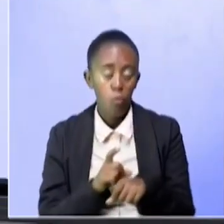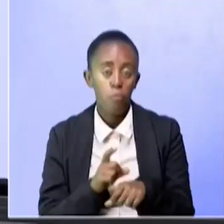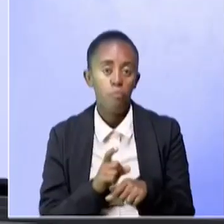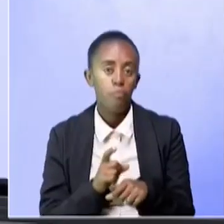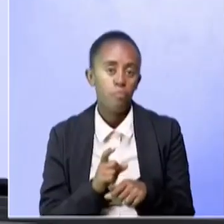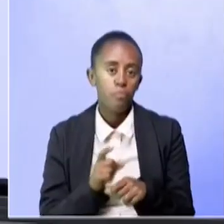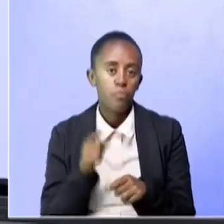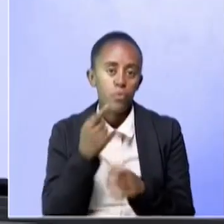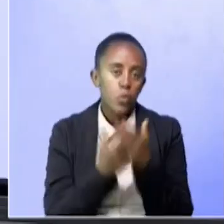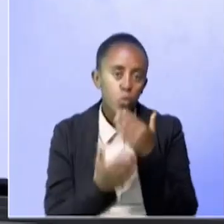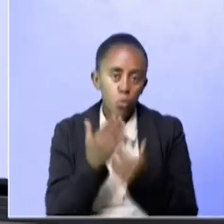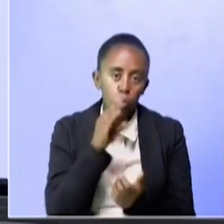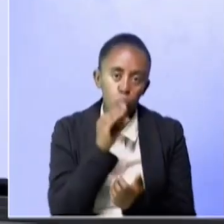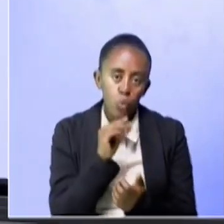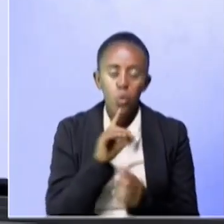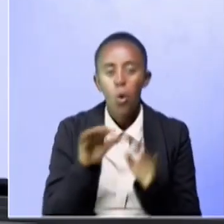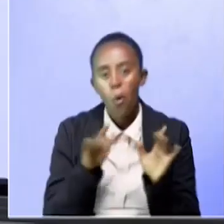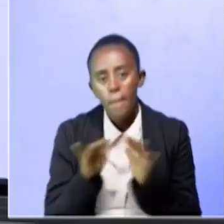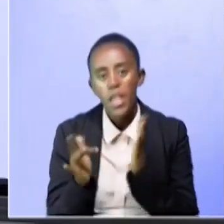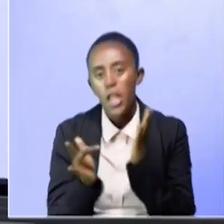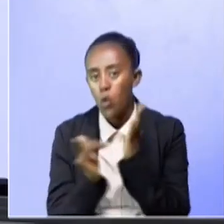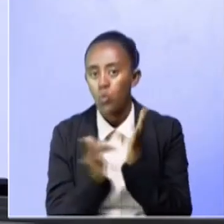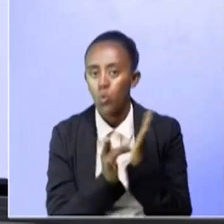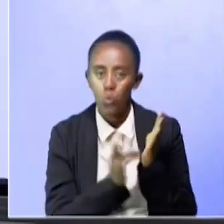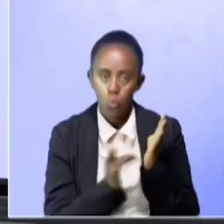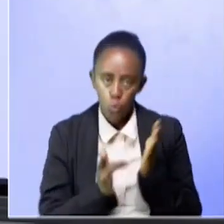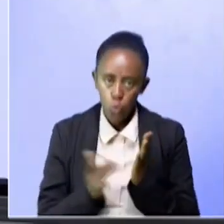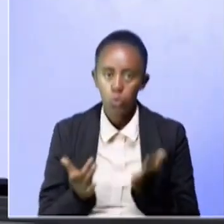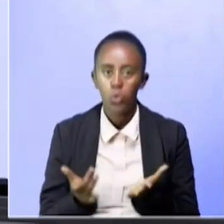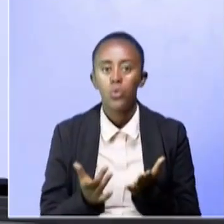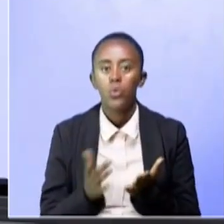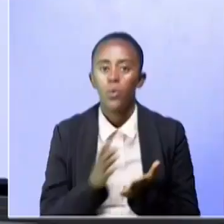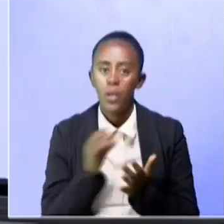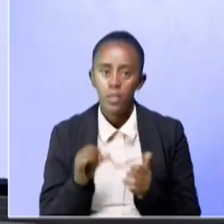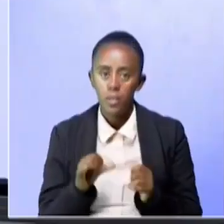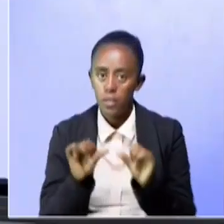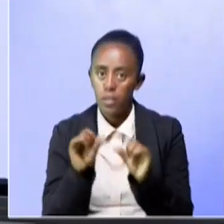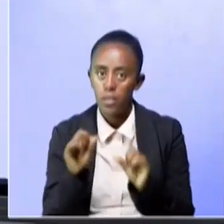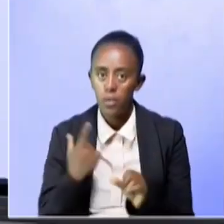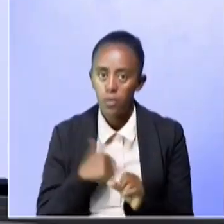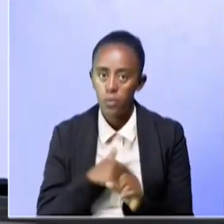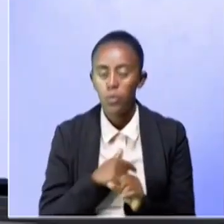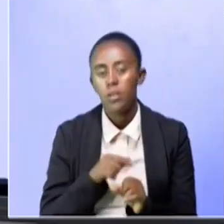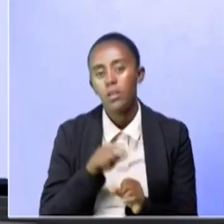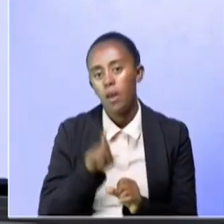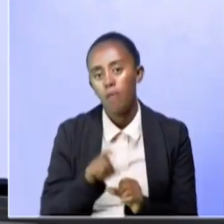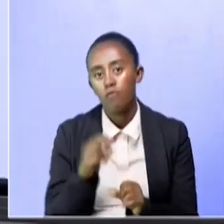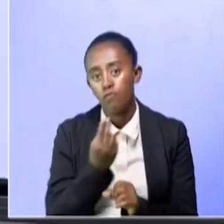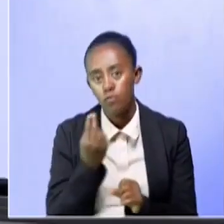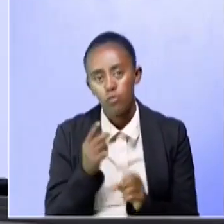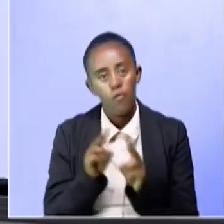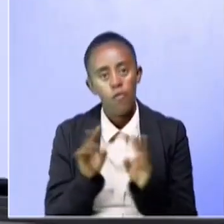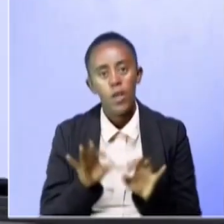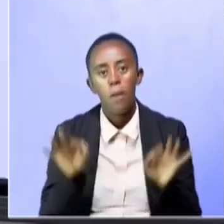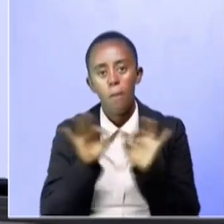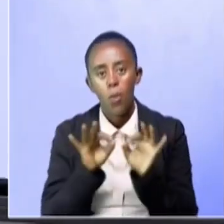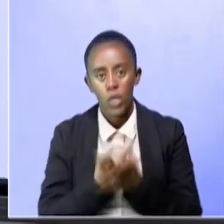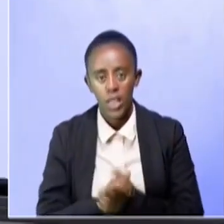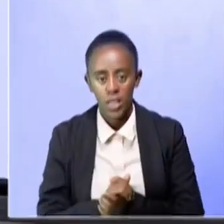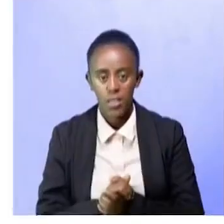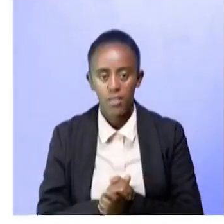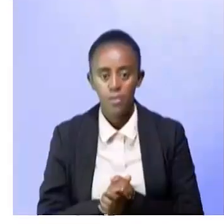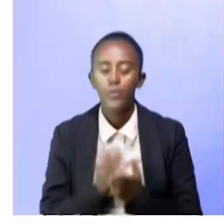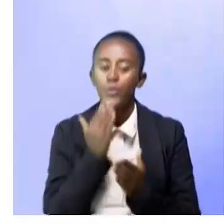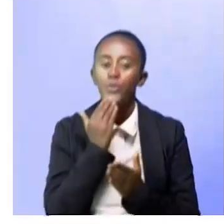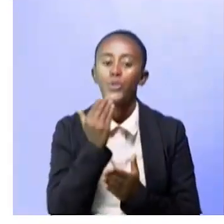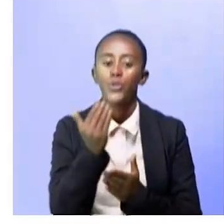our issue is talking about computer technology, and then we have to use these words are very important.